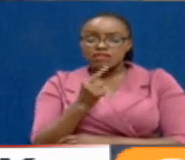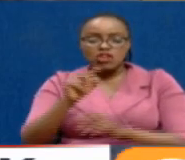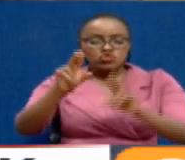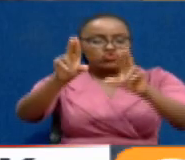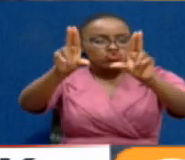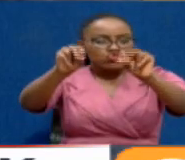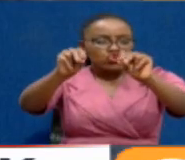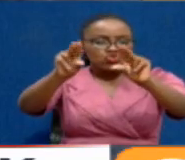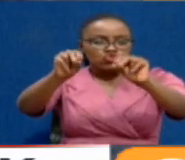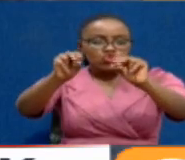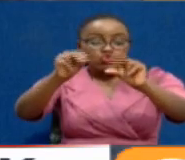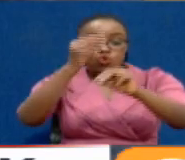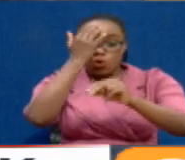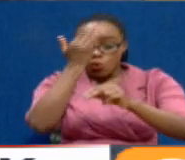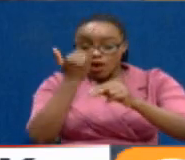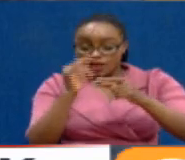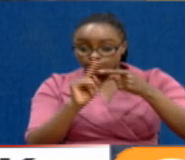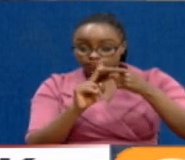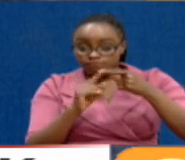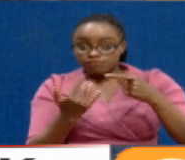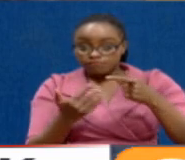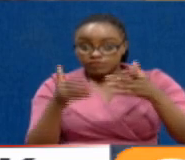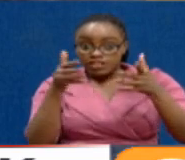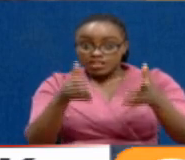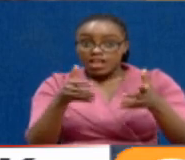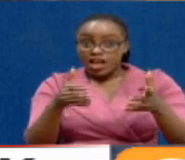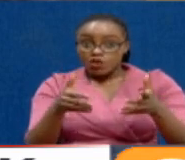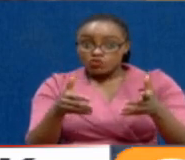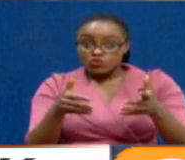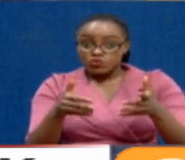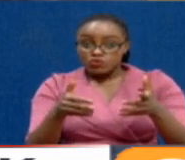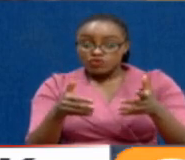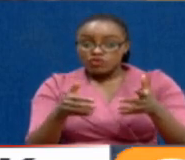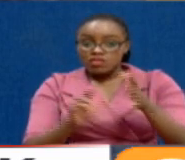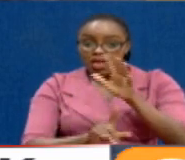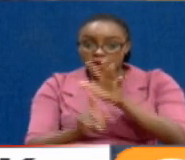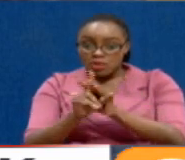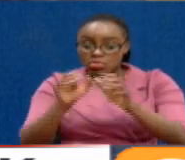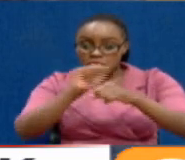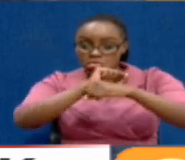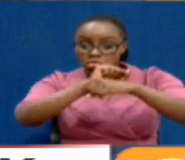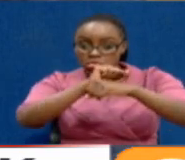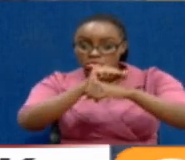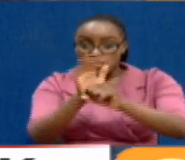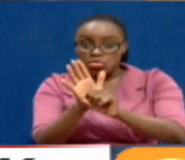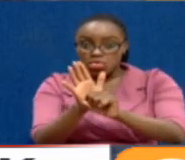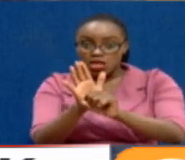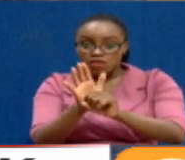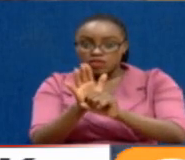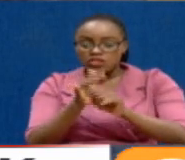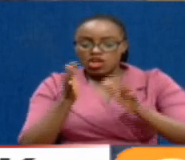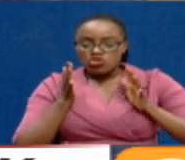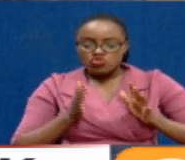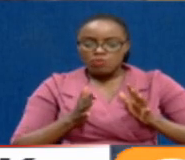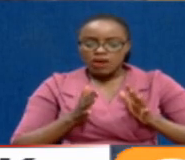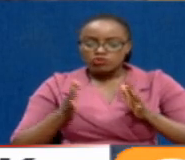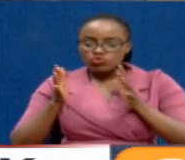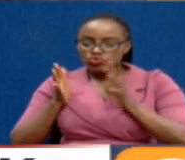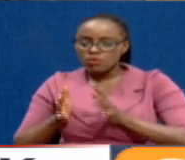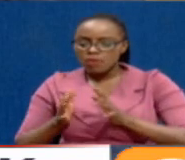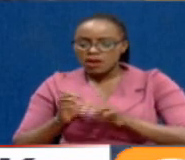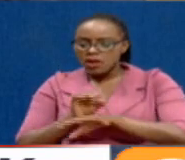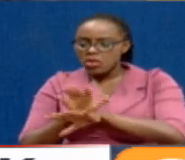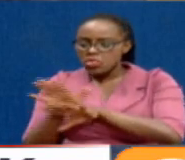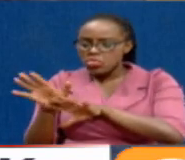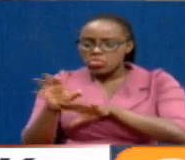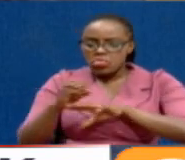no. One, because the current outbreak is being driven by human-to-human transmission.